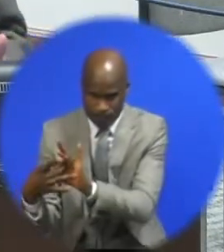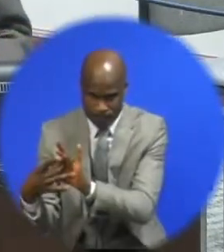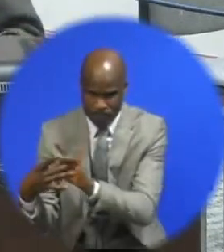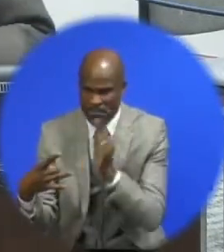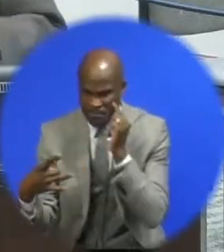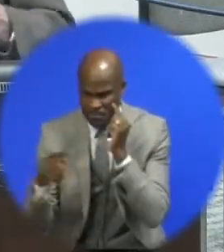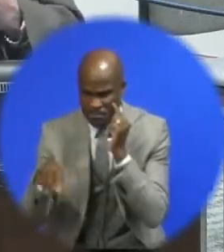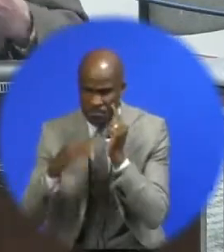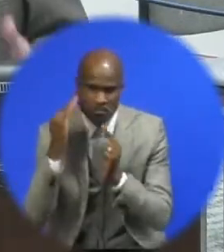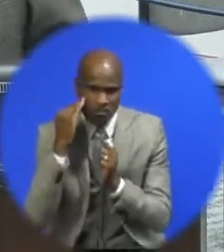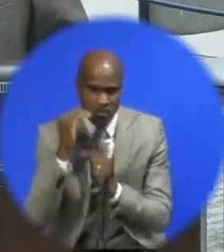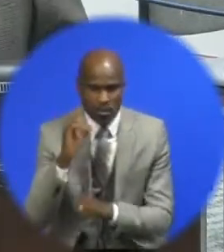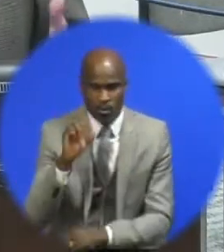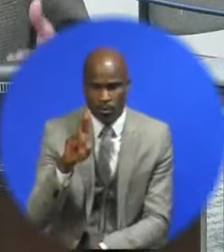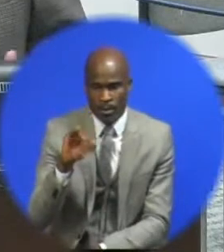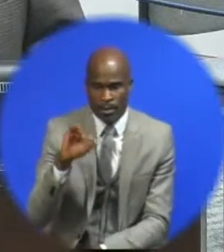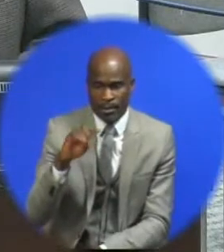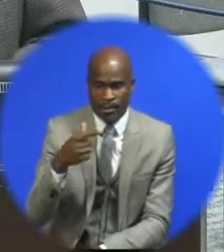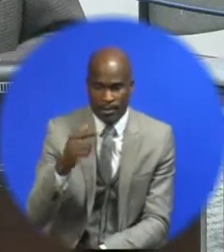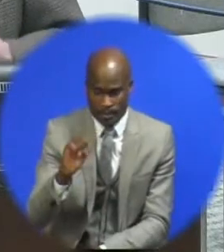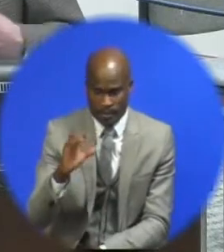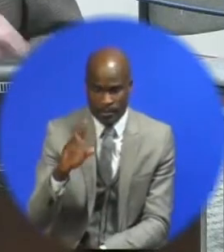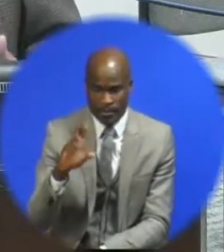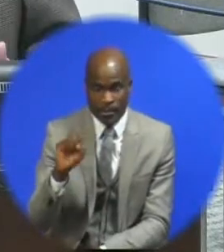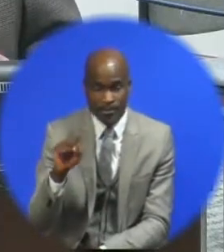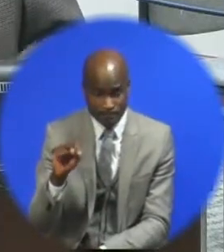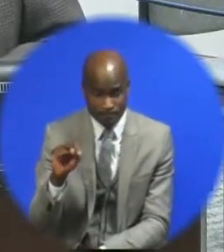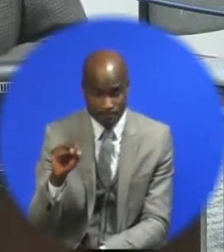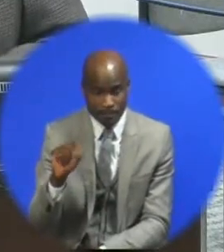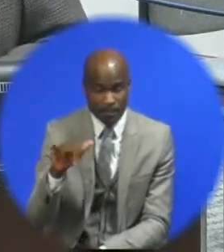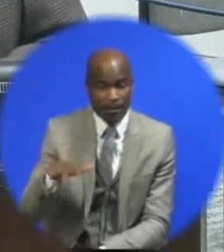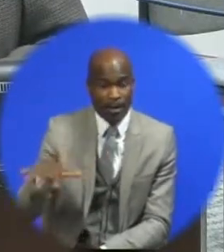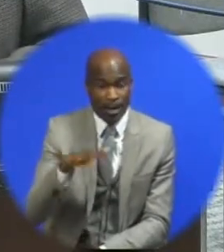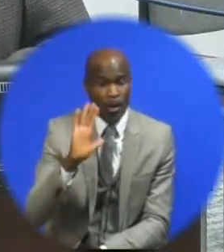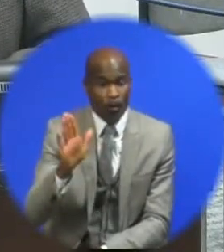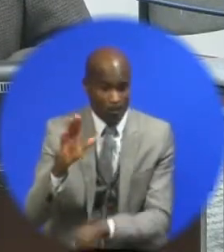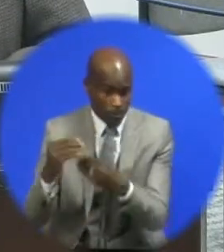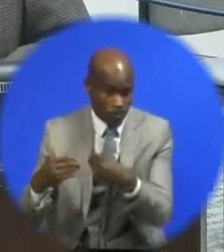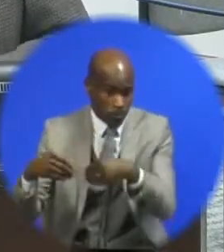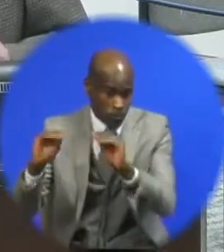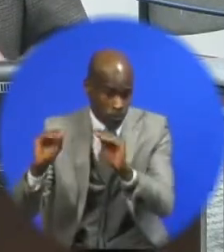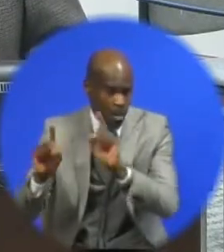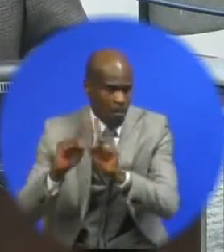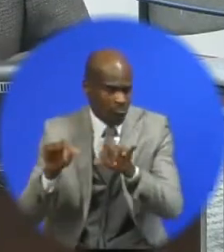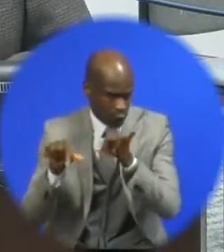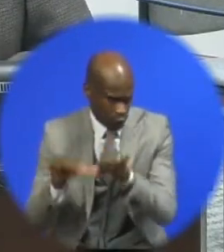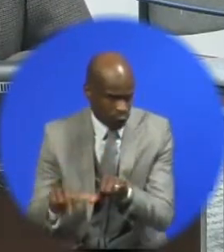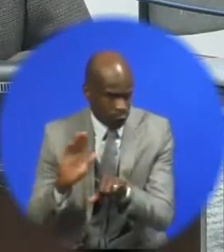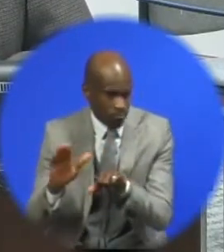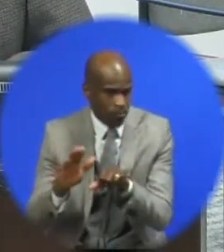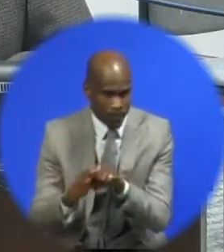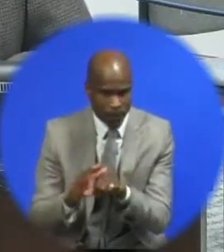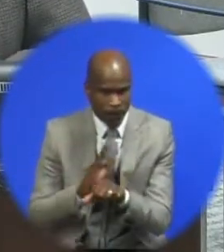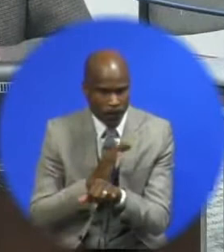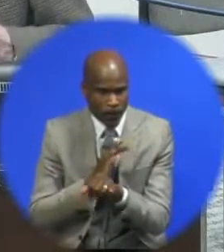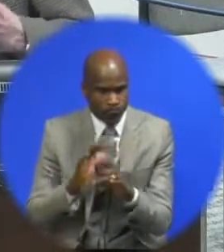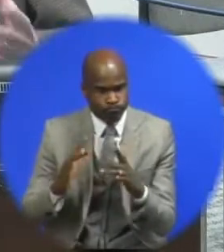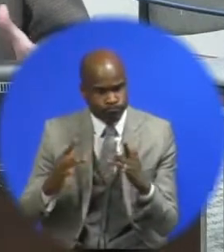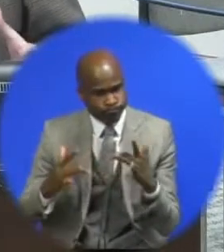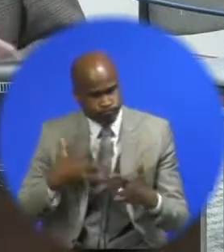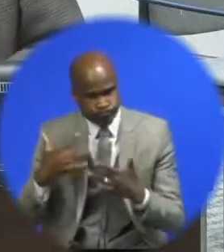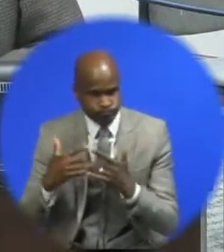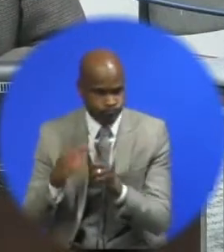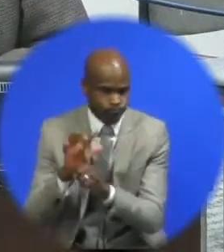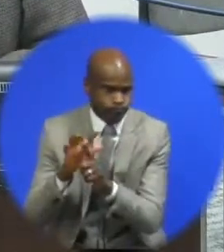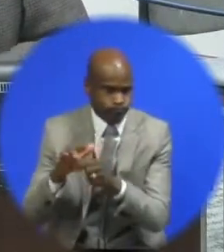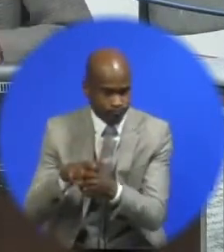Ridgecrest. It's just been sold, but fortunately it's going to remain a viable center, and they've indicated they want to work with us, and we'll get some